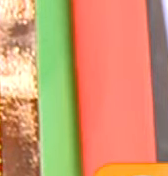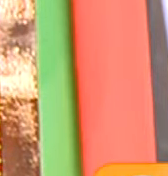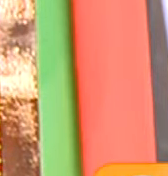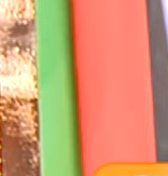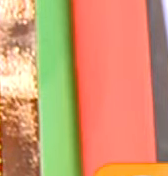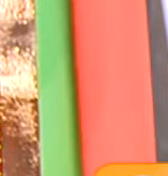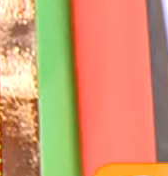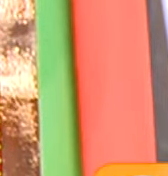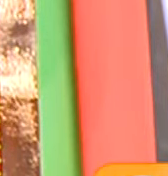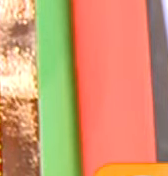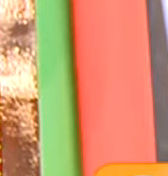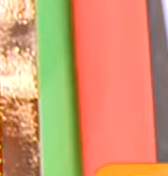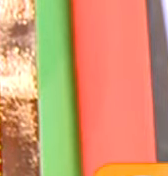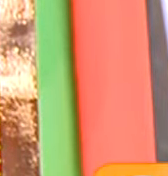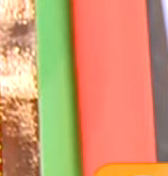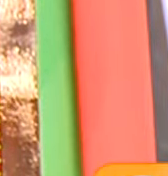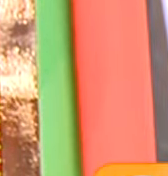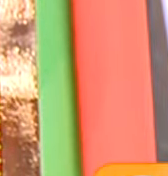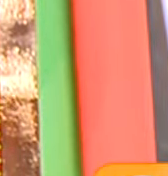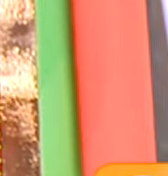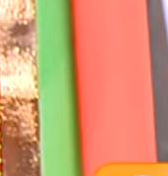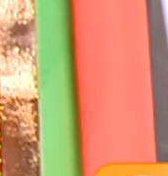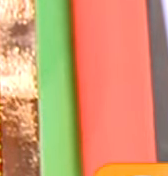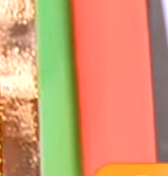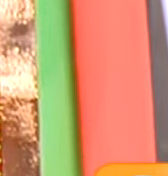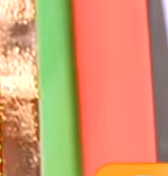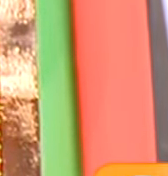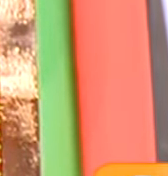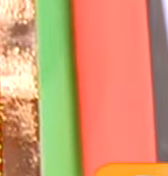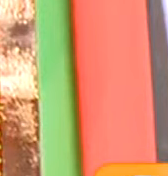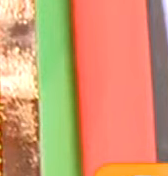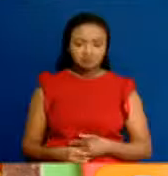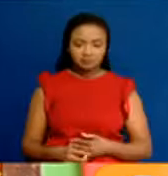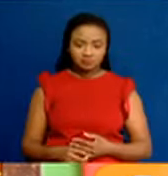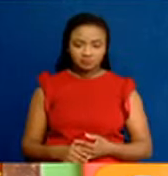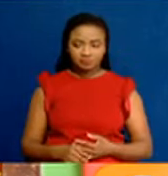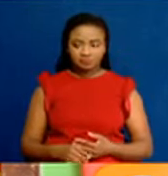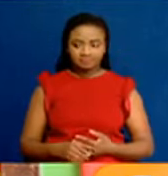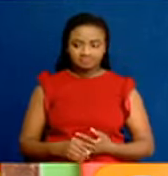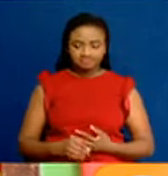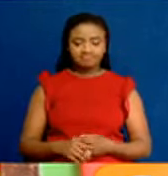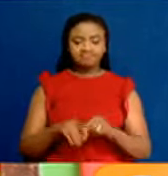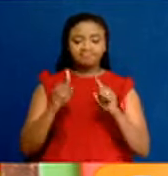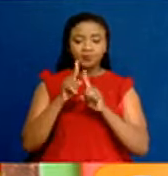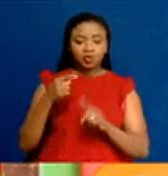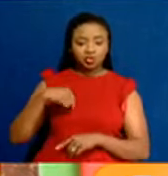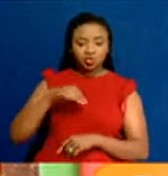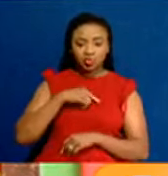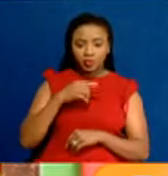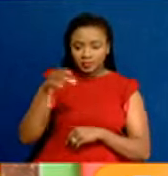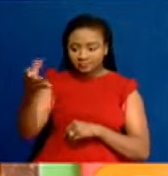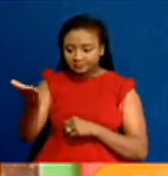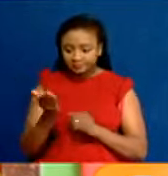week. We've also received the consolidated issues